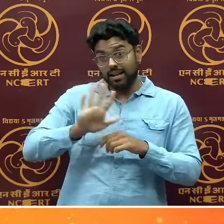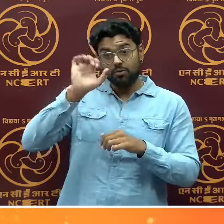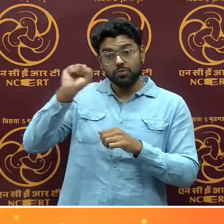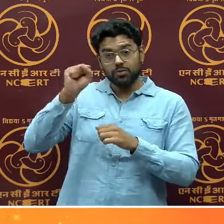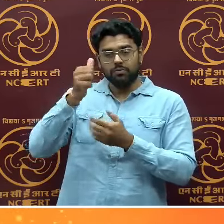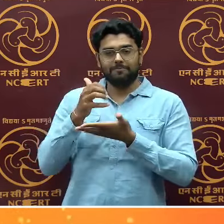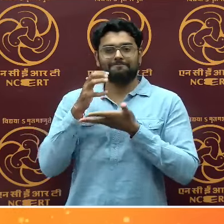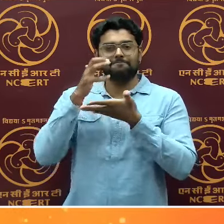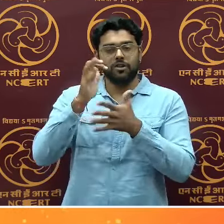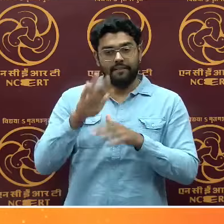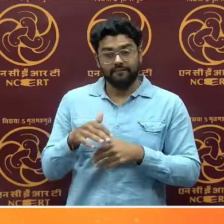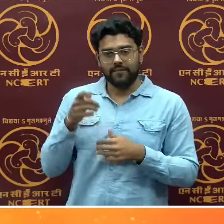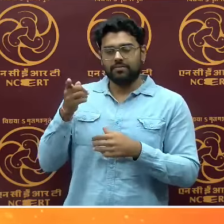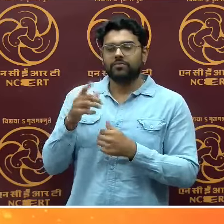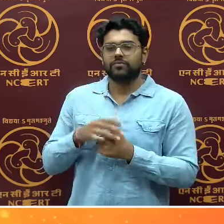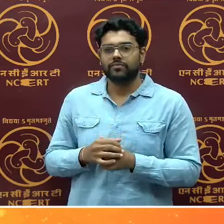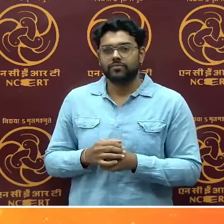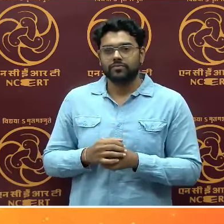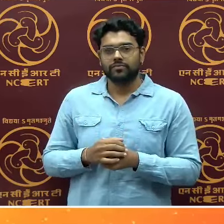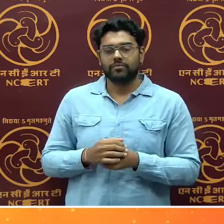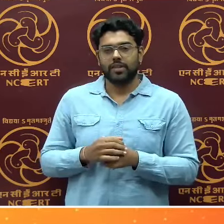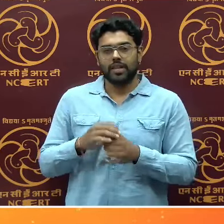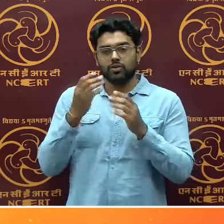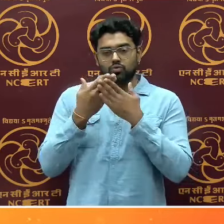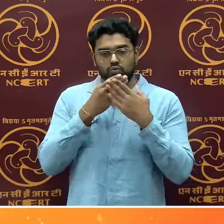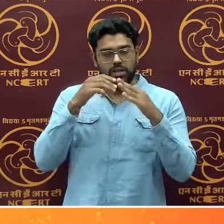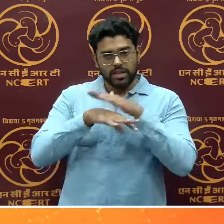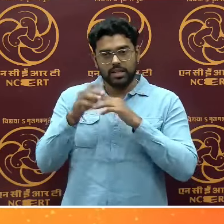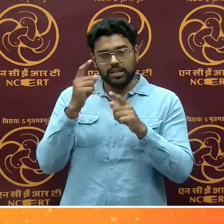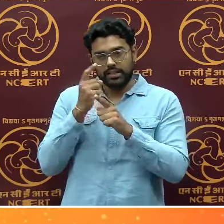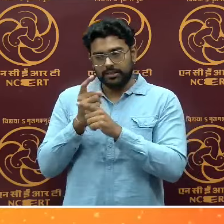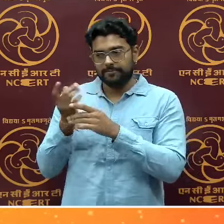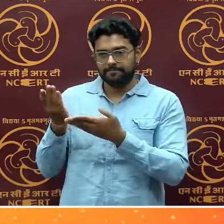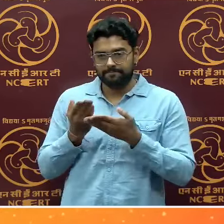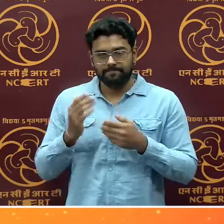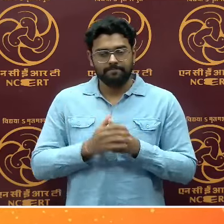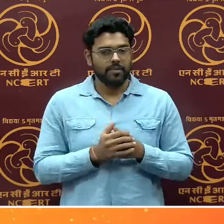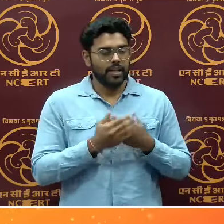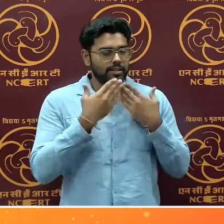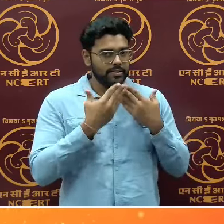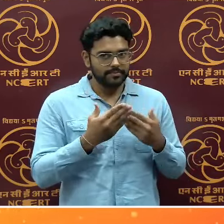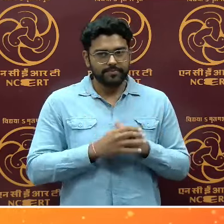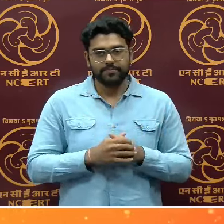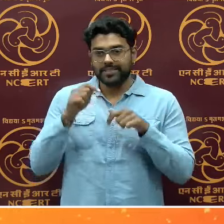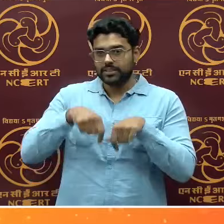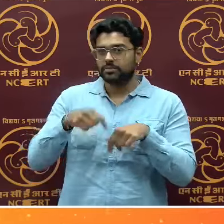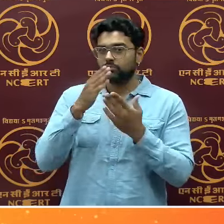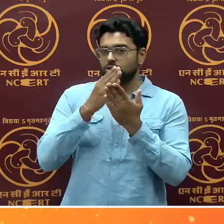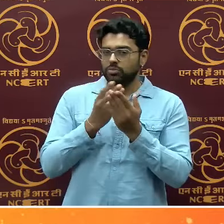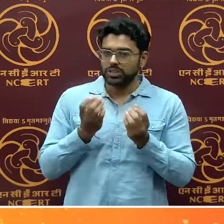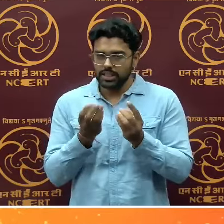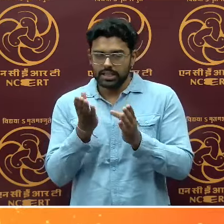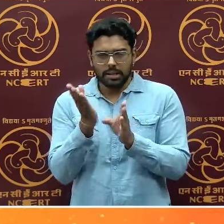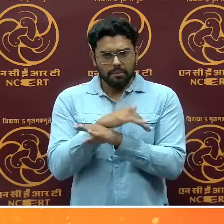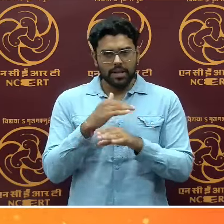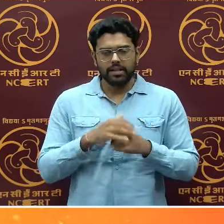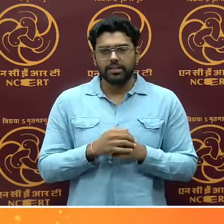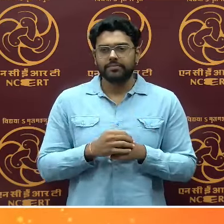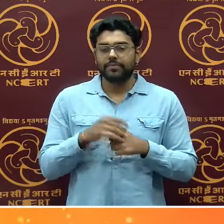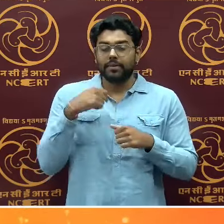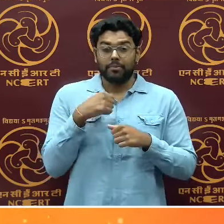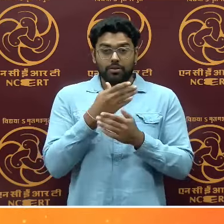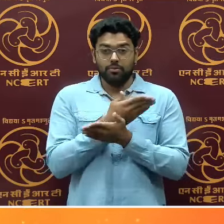Delhi. Ma'am, a very warm welcome. Thank you, Neev. Hello viewers. Okay, so before we start this session with Swarnlata ma'am, here I